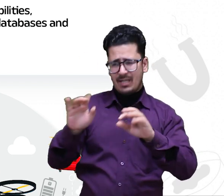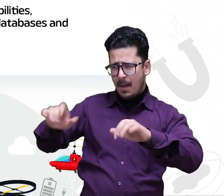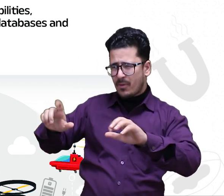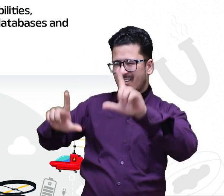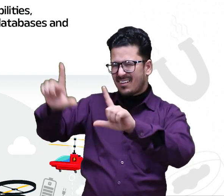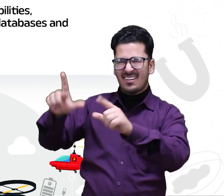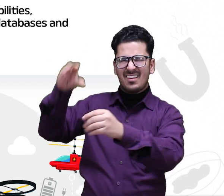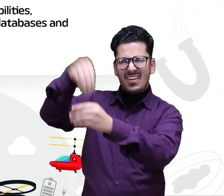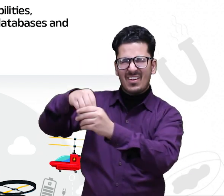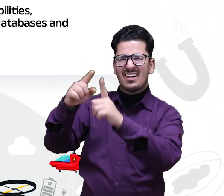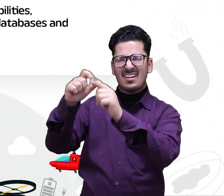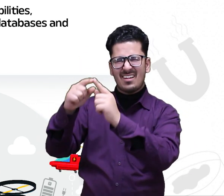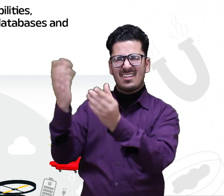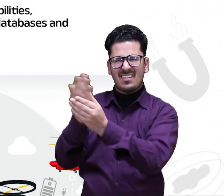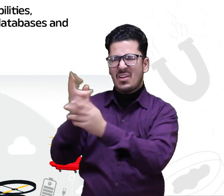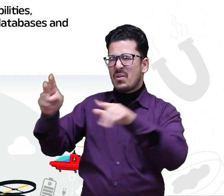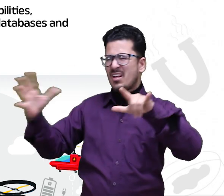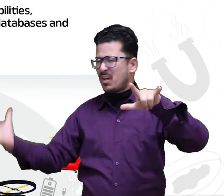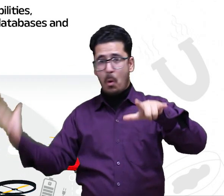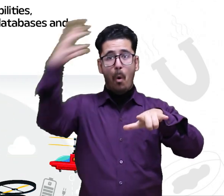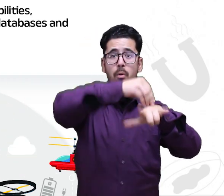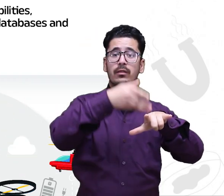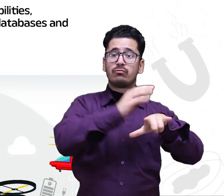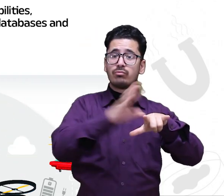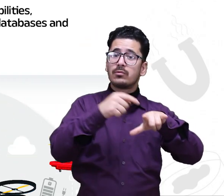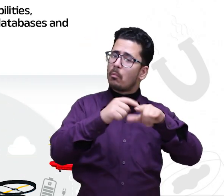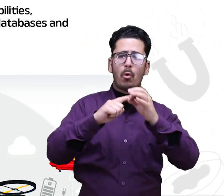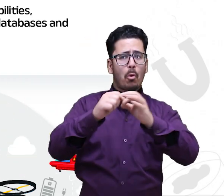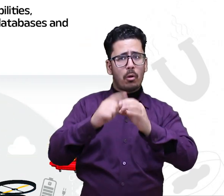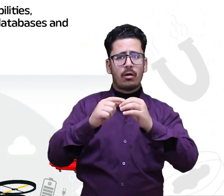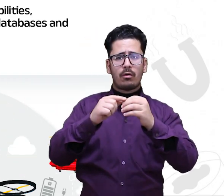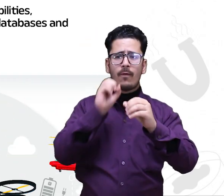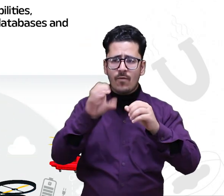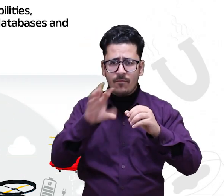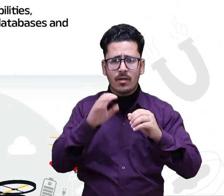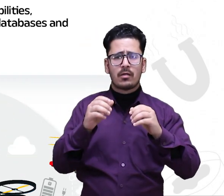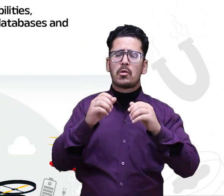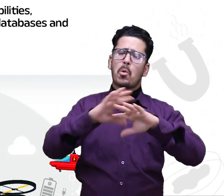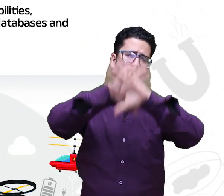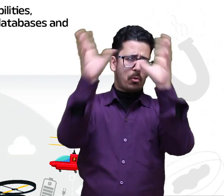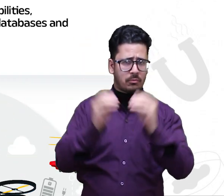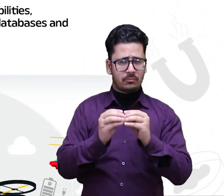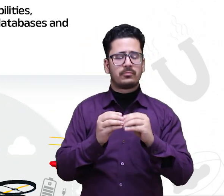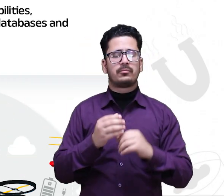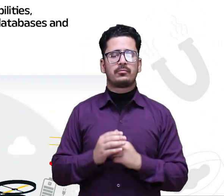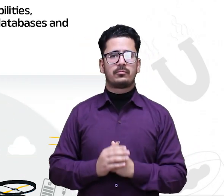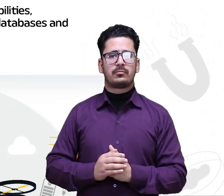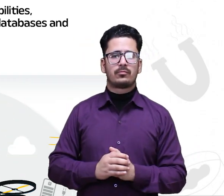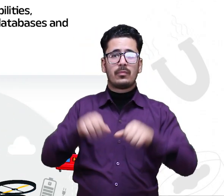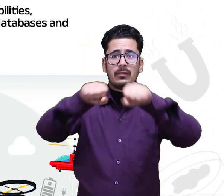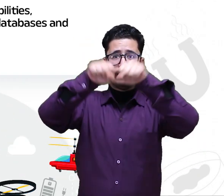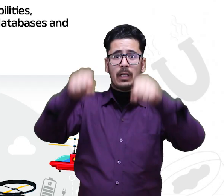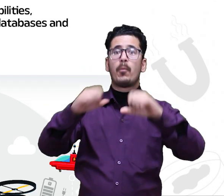These technologies help analyze air quality patterns, track pollution trends, and even make